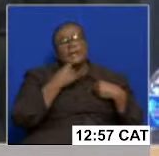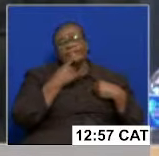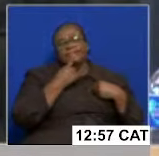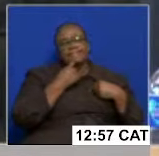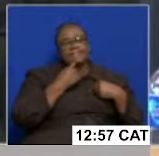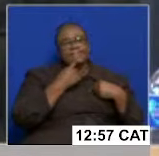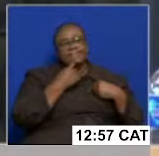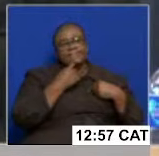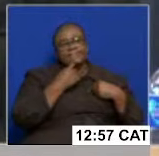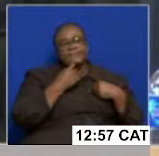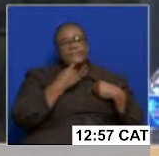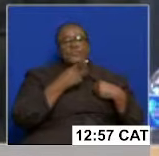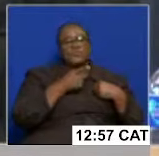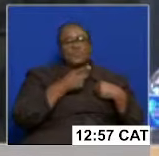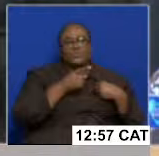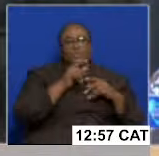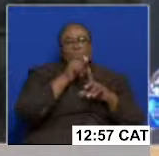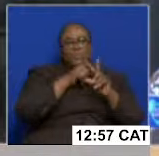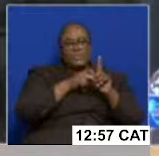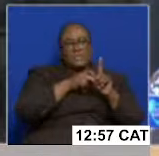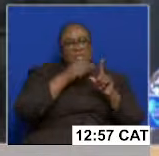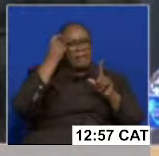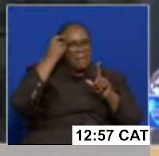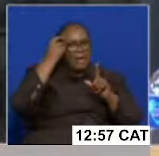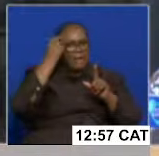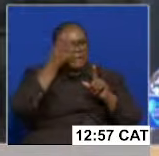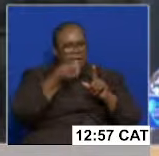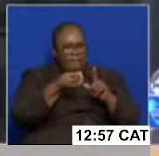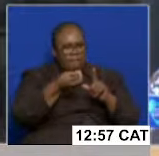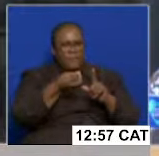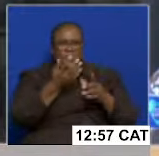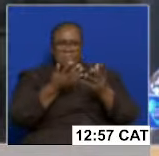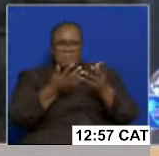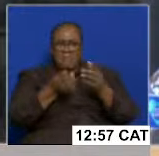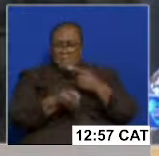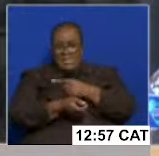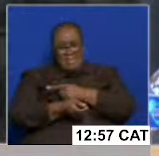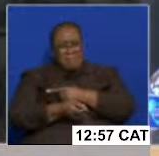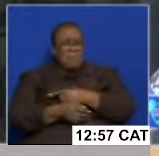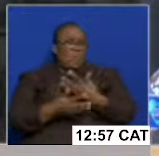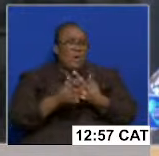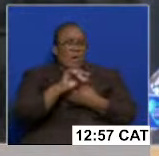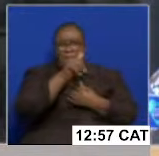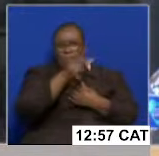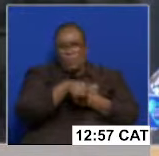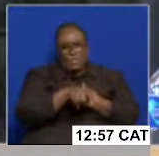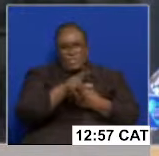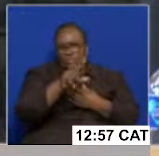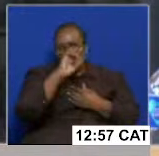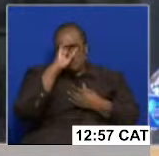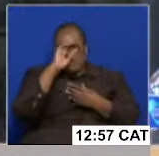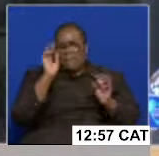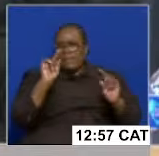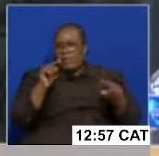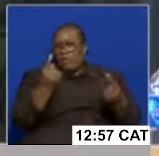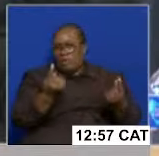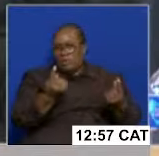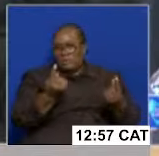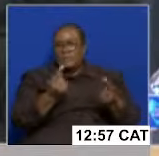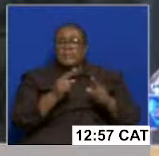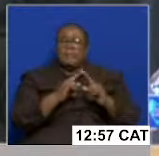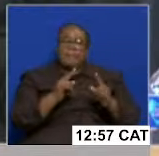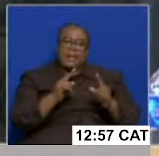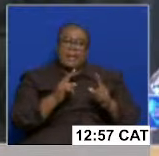mind, whether Mr. Magagula or another person that you say you don't remember, but it suggests on its